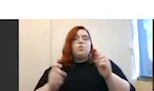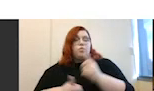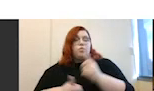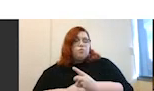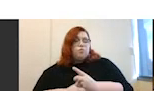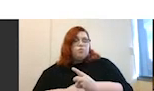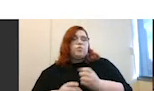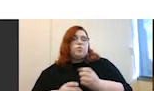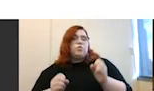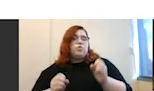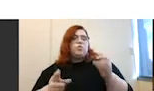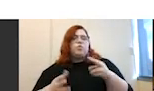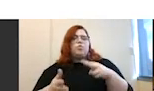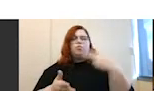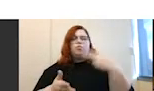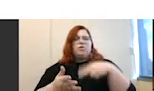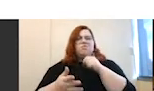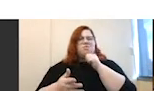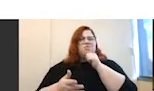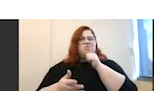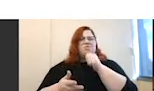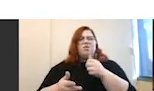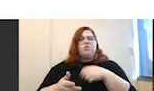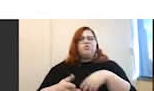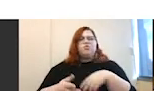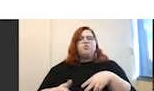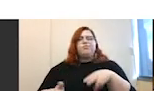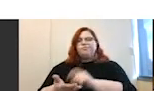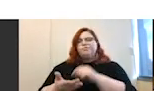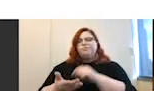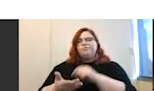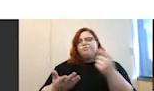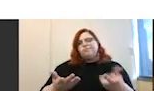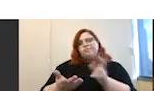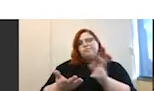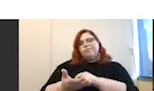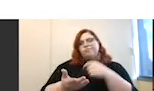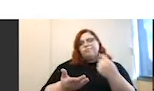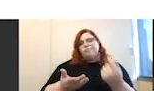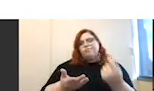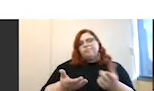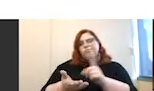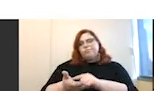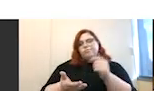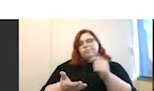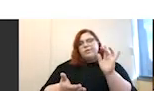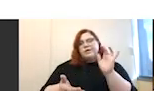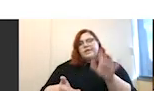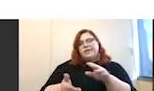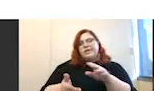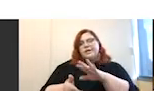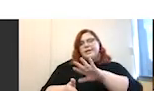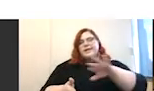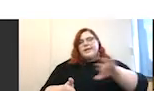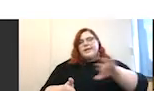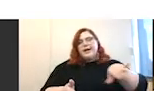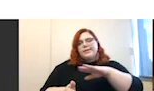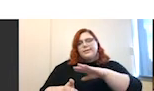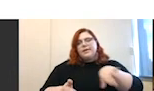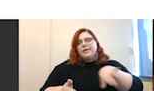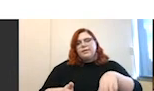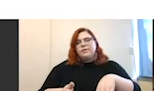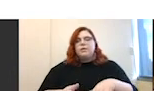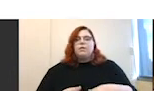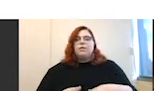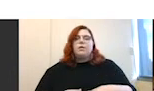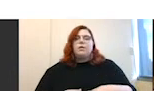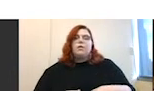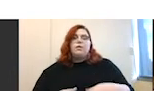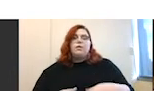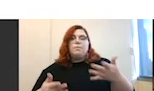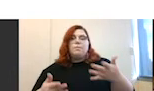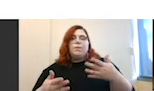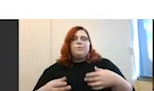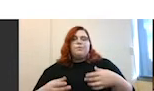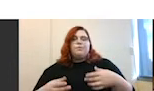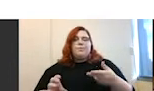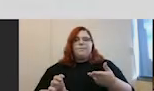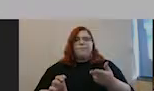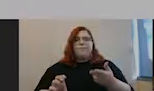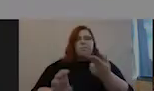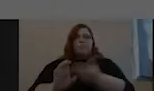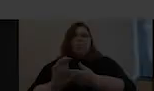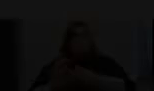just flipping onto the next page or clicking next on a screen, but rather actively making